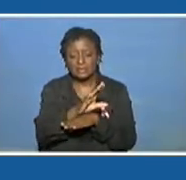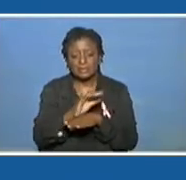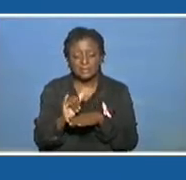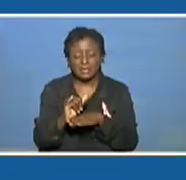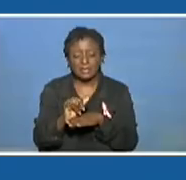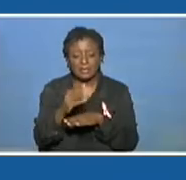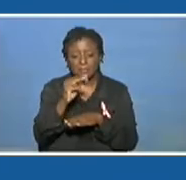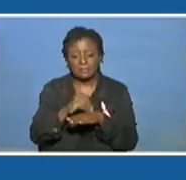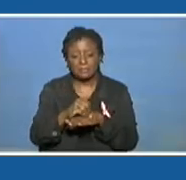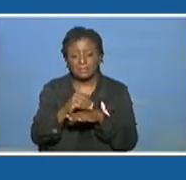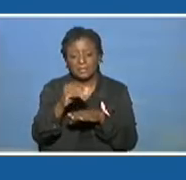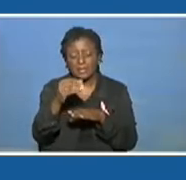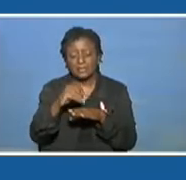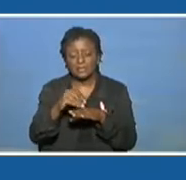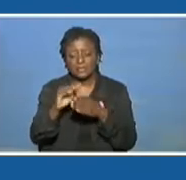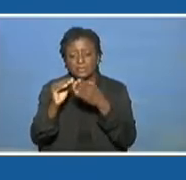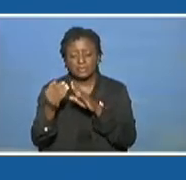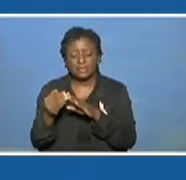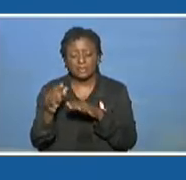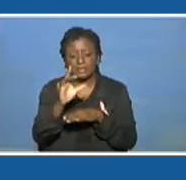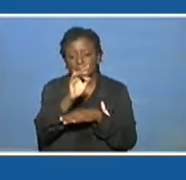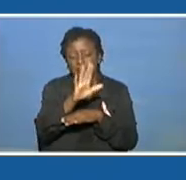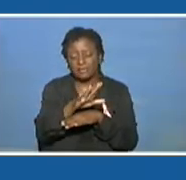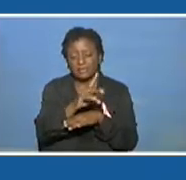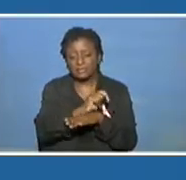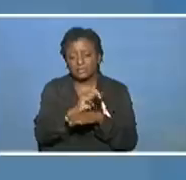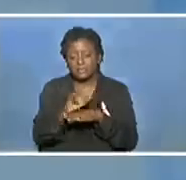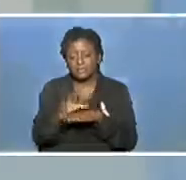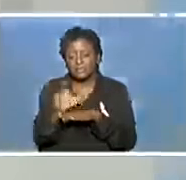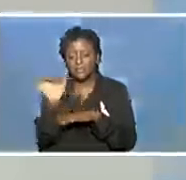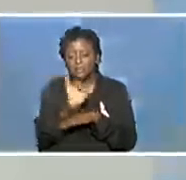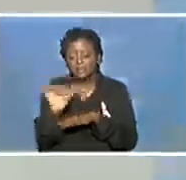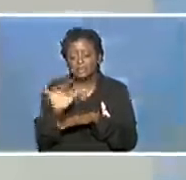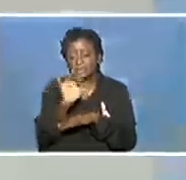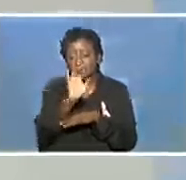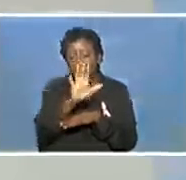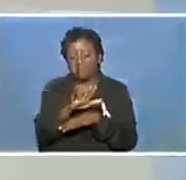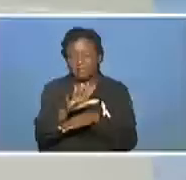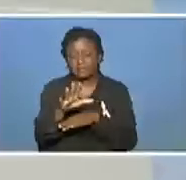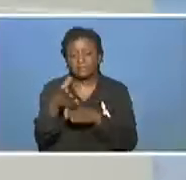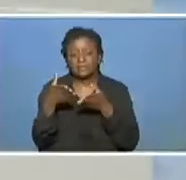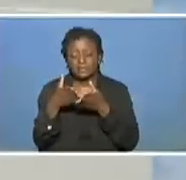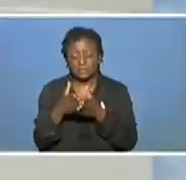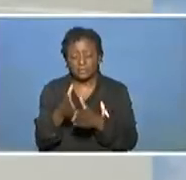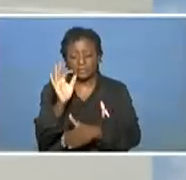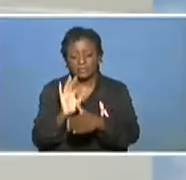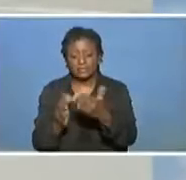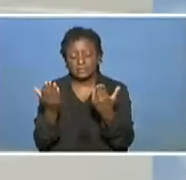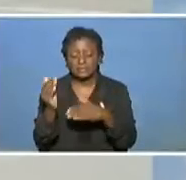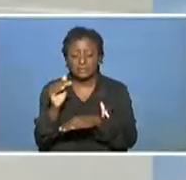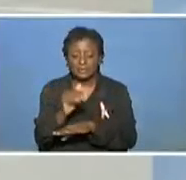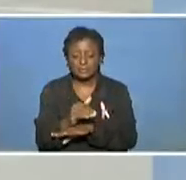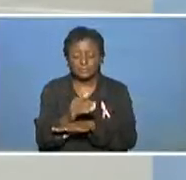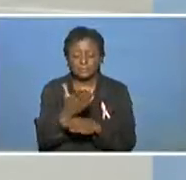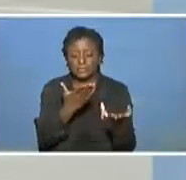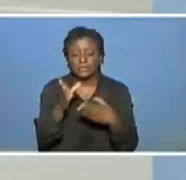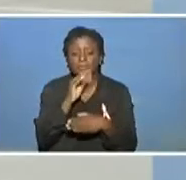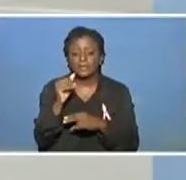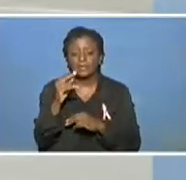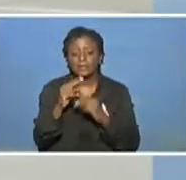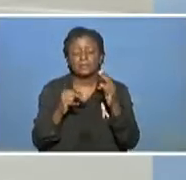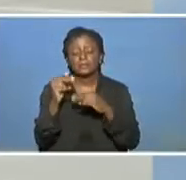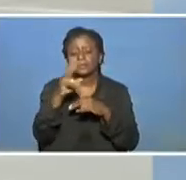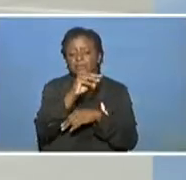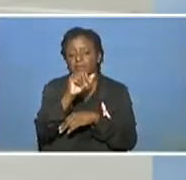Niagara, 85, and the Turks and Caicos Islands also at 85 degrees. And your boating forecast tonight is brought to you by Builders Mall, home